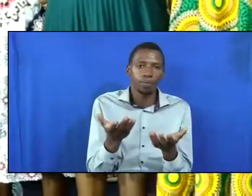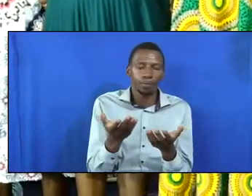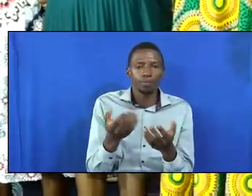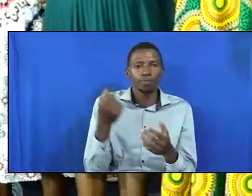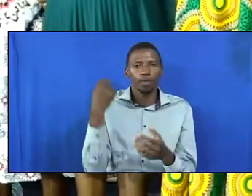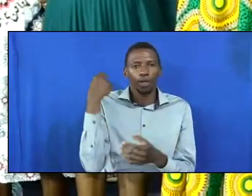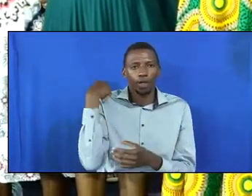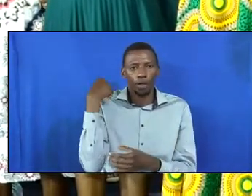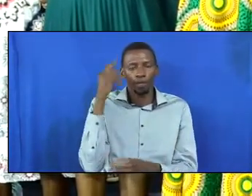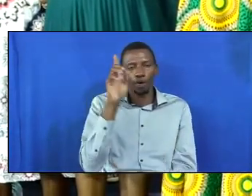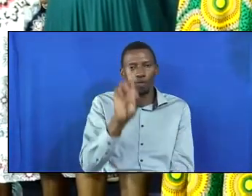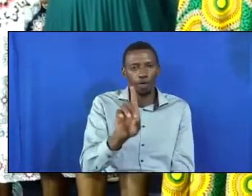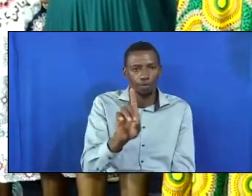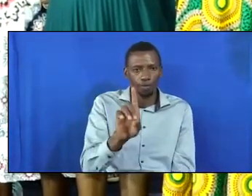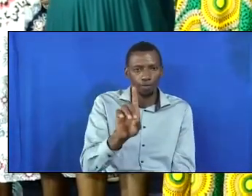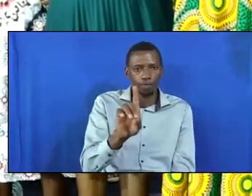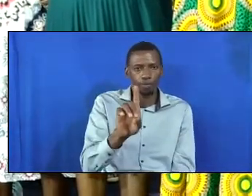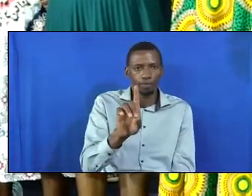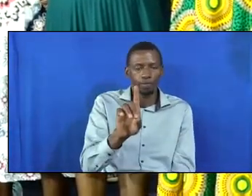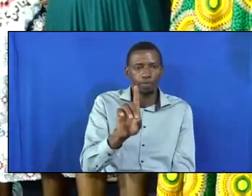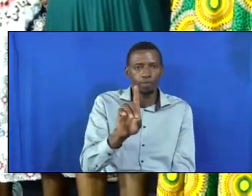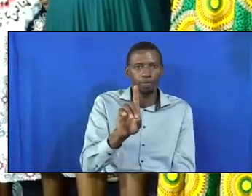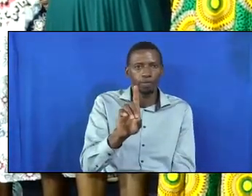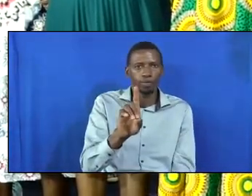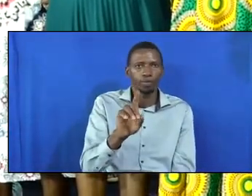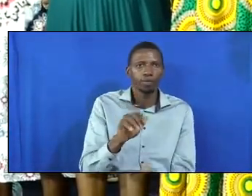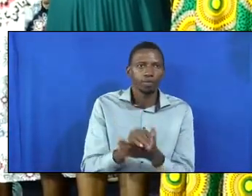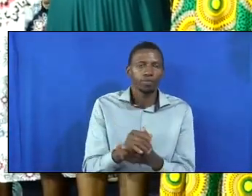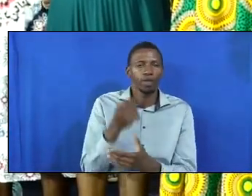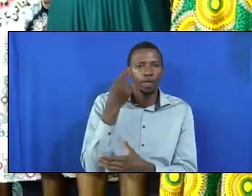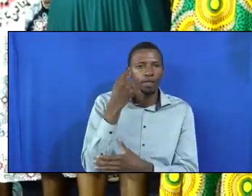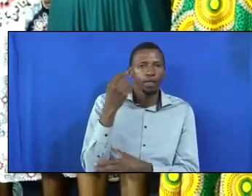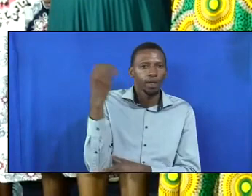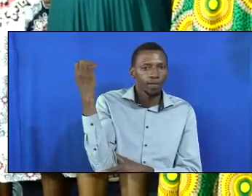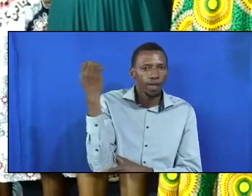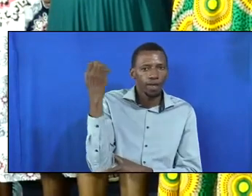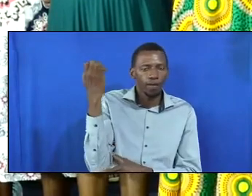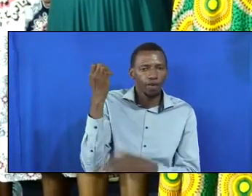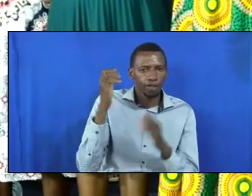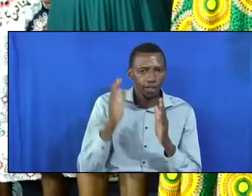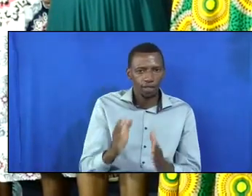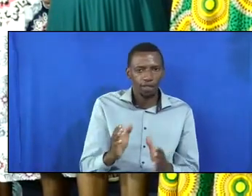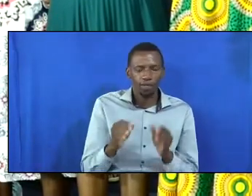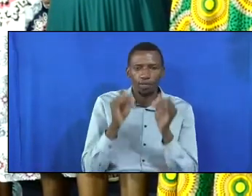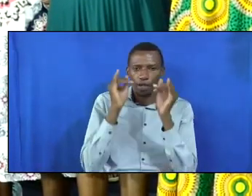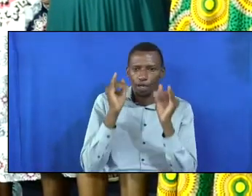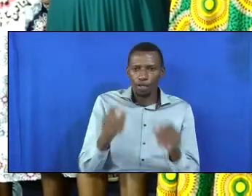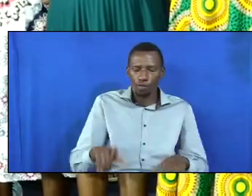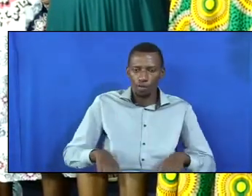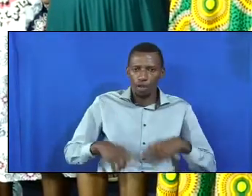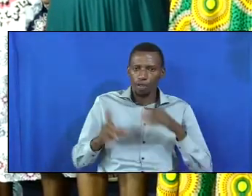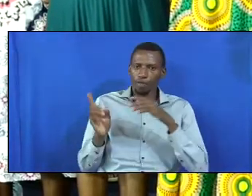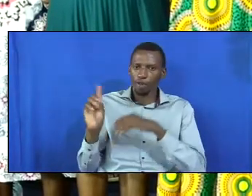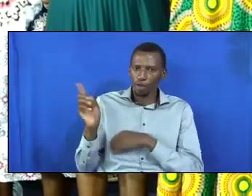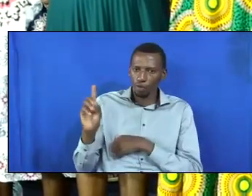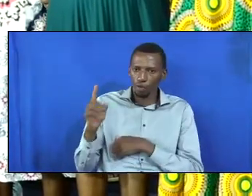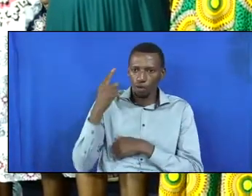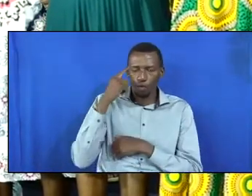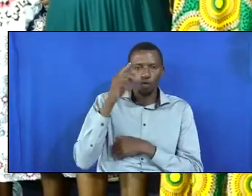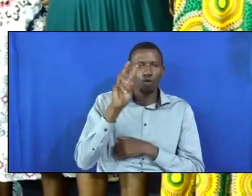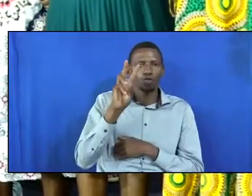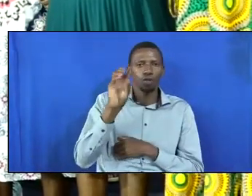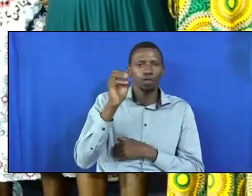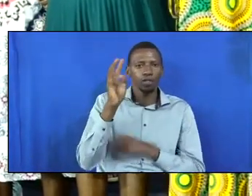Number one now, the evangelist, New Life Nairobi for 2022